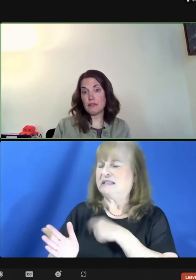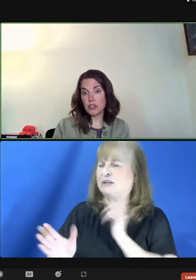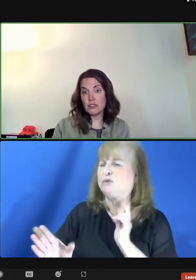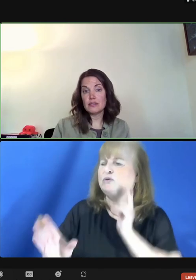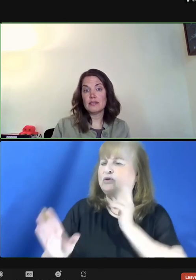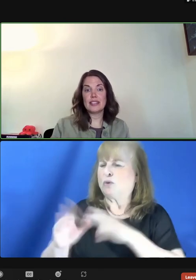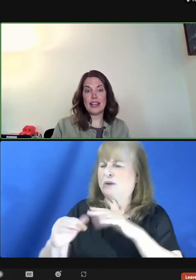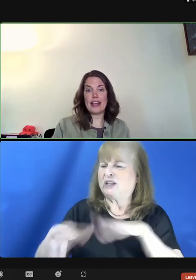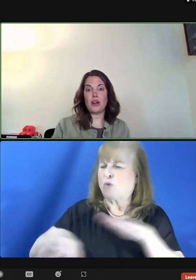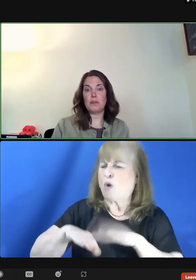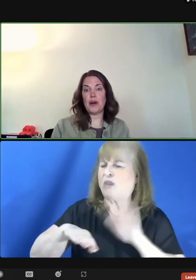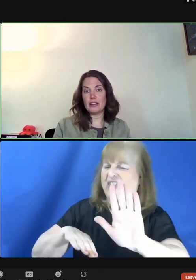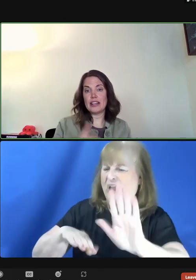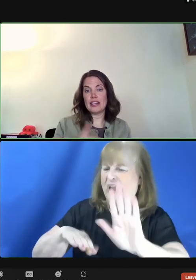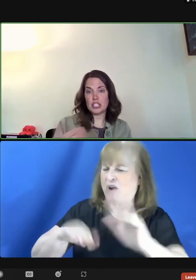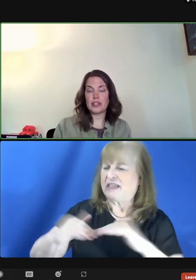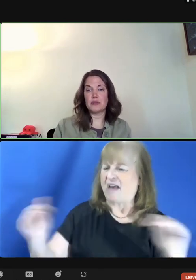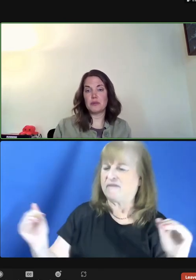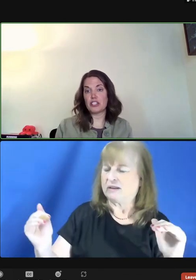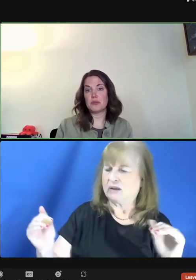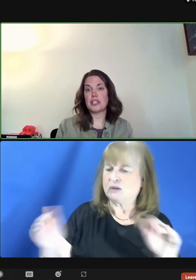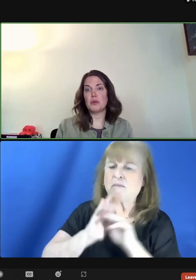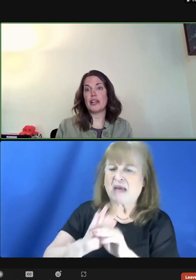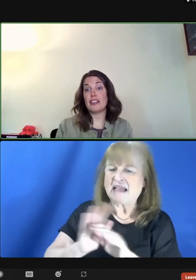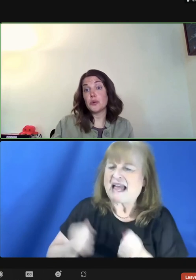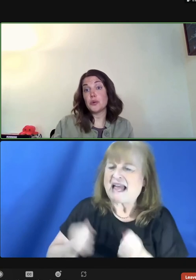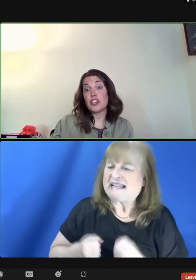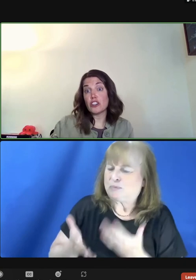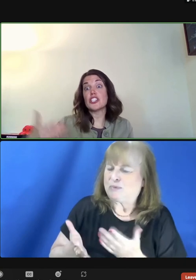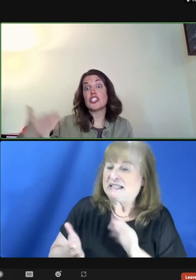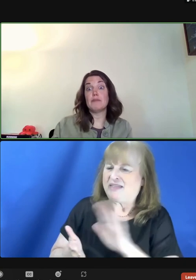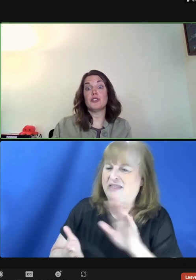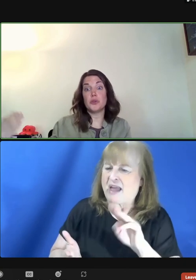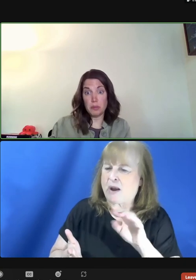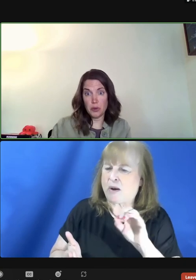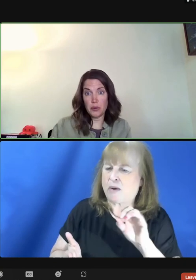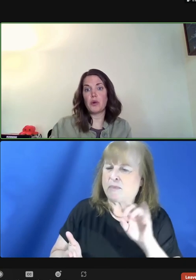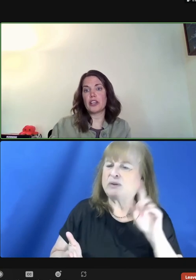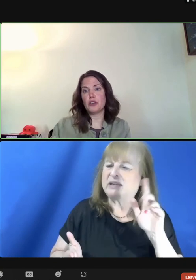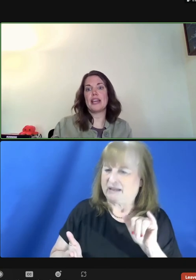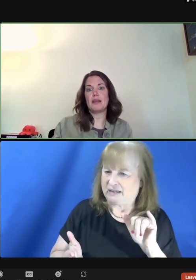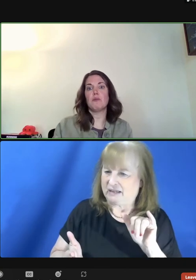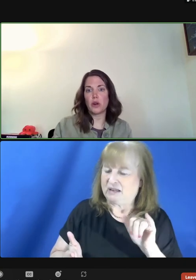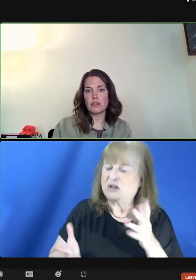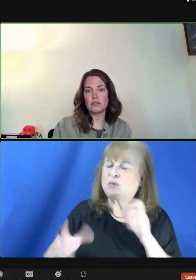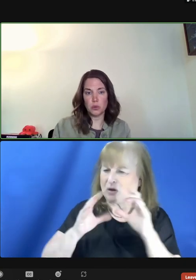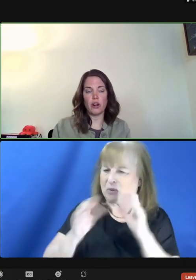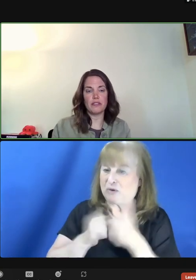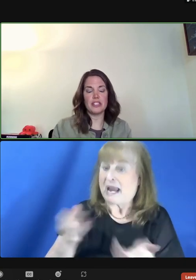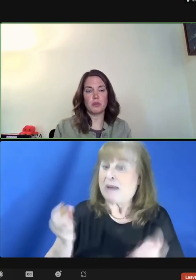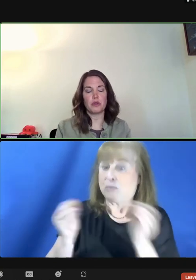them on their level and help model and express their expressive modalities to encourage them to want to communicate more often